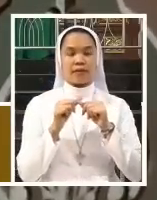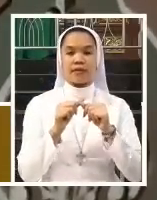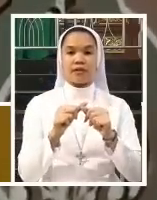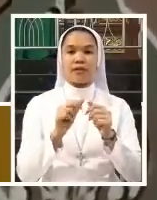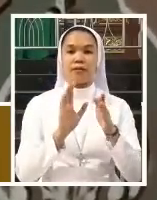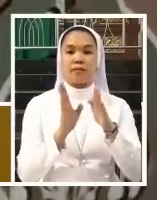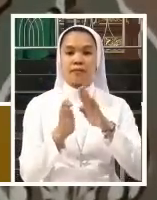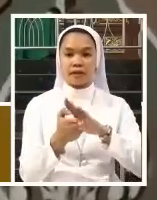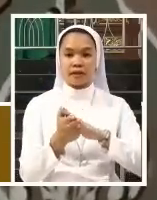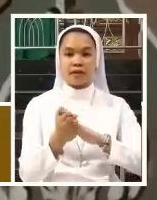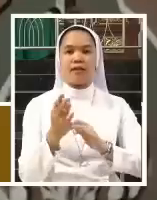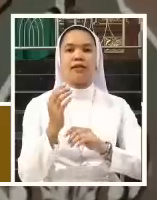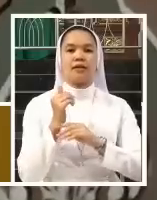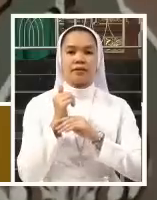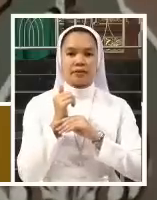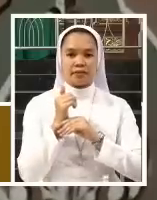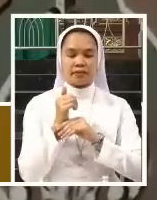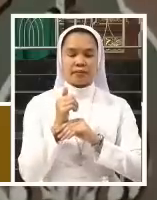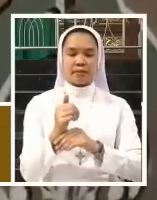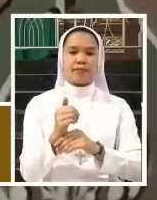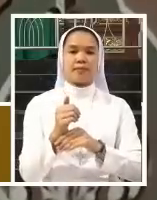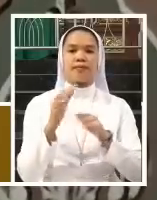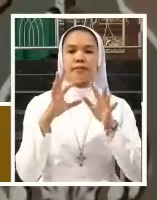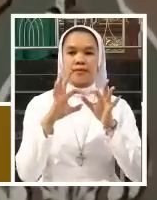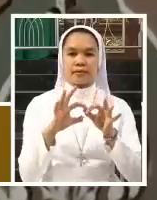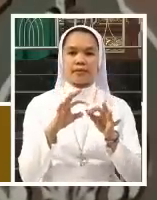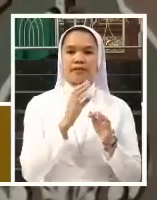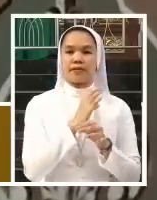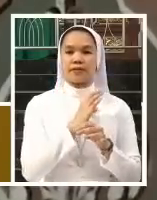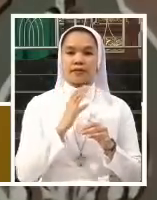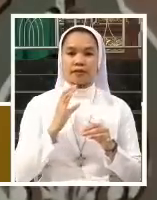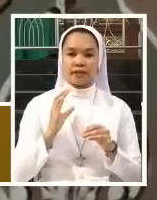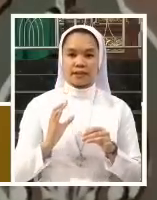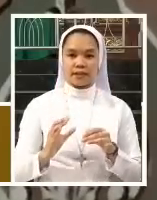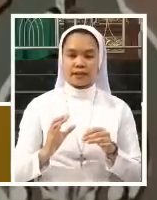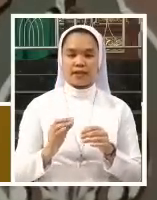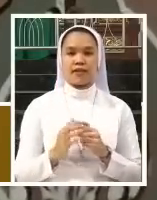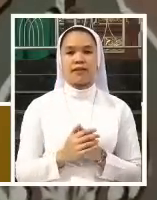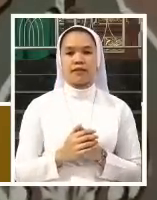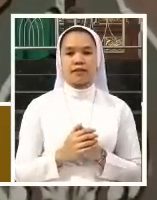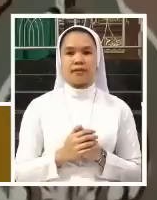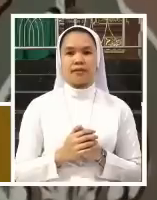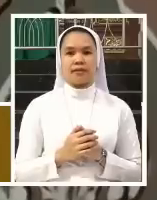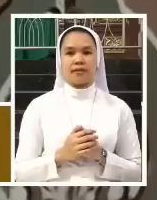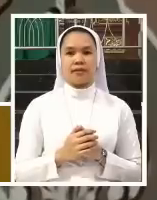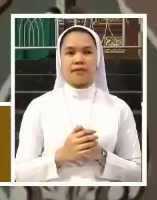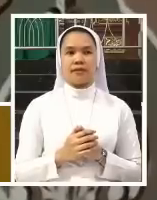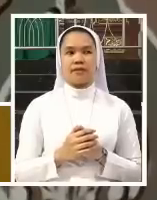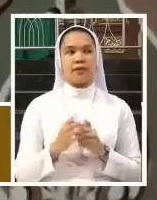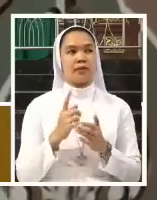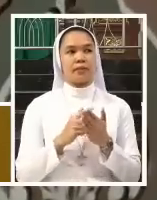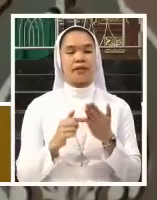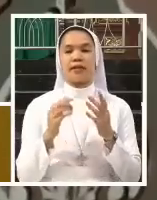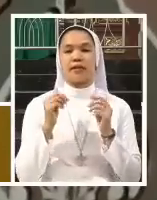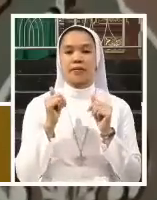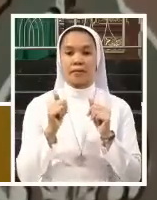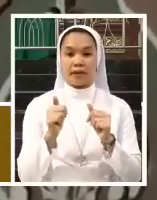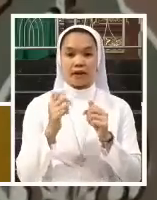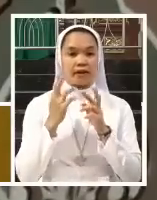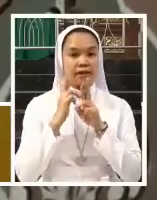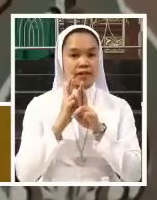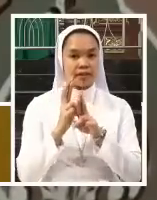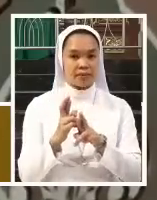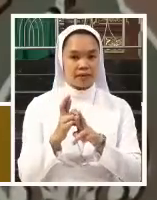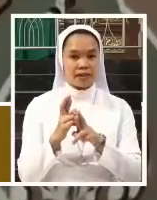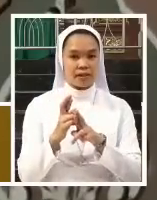become ambassadors for Christ. Now what would be our response